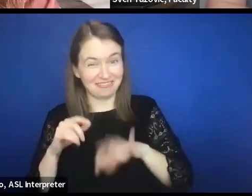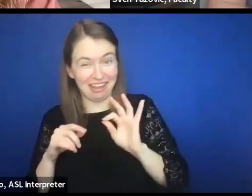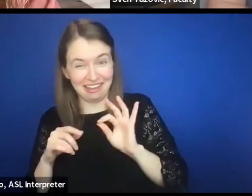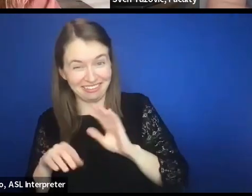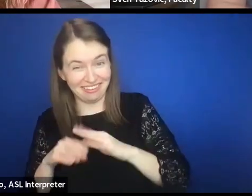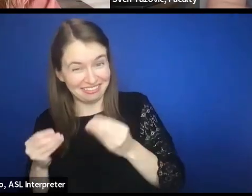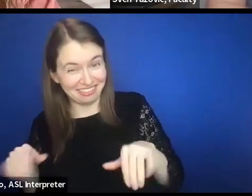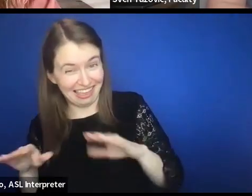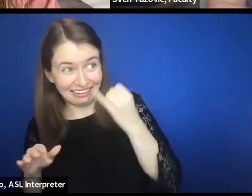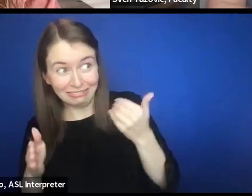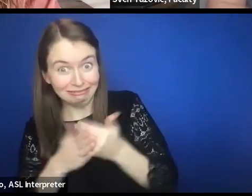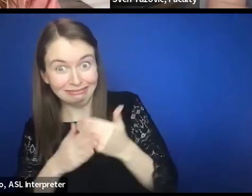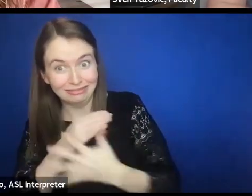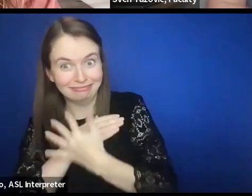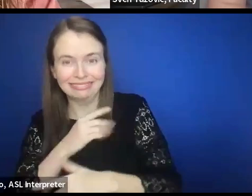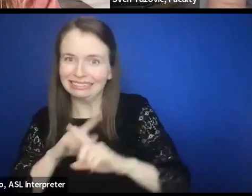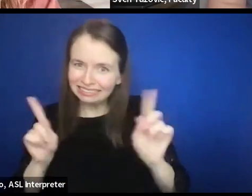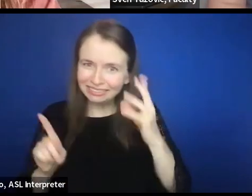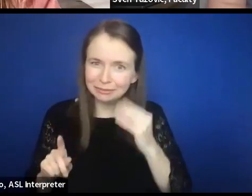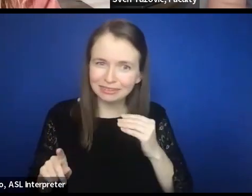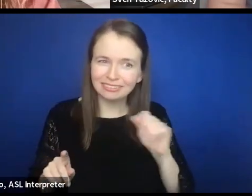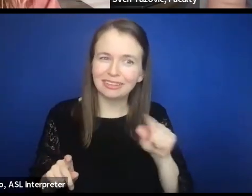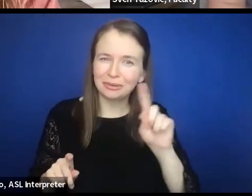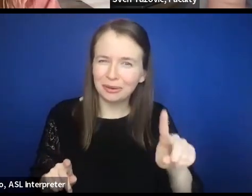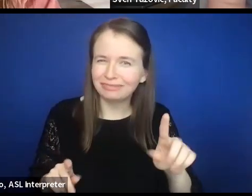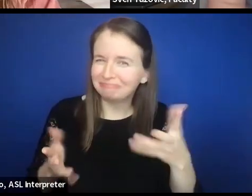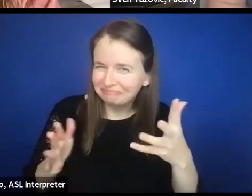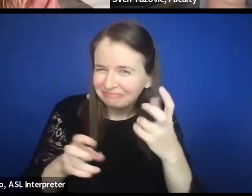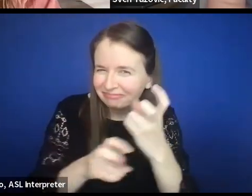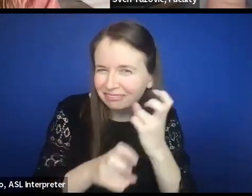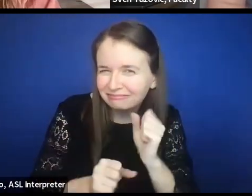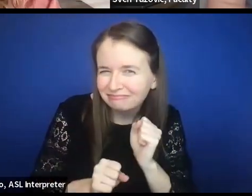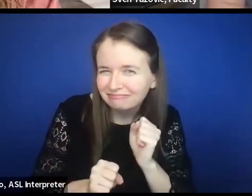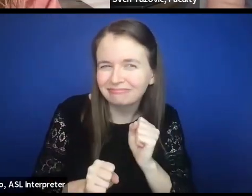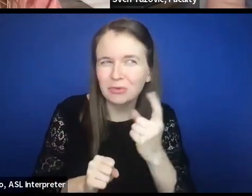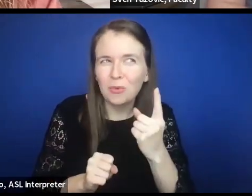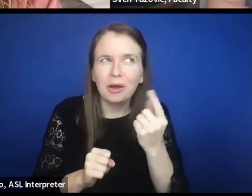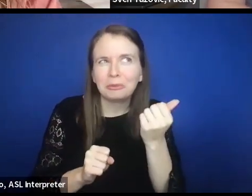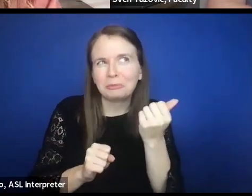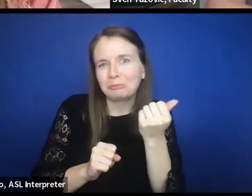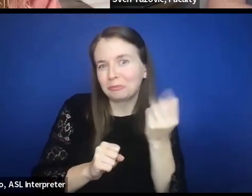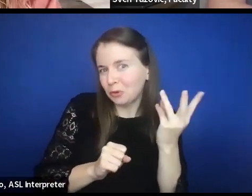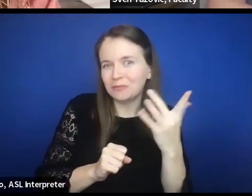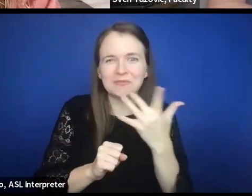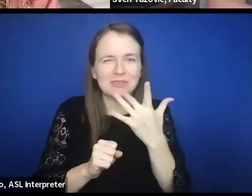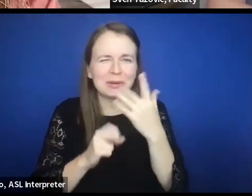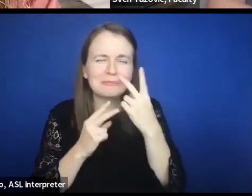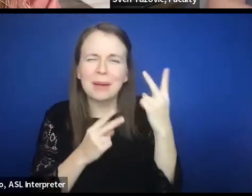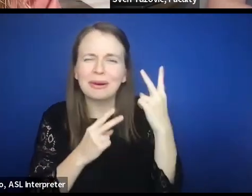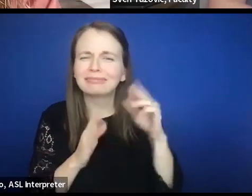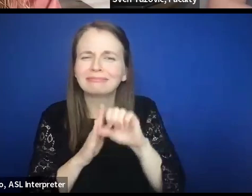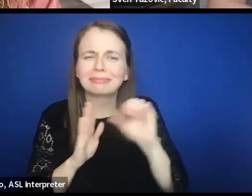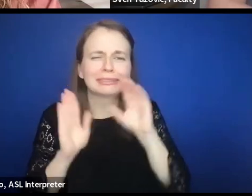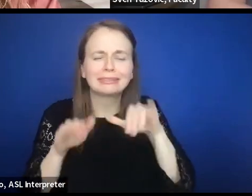sea. Thank you. Yes. For this. Yeah. Another question I know is a difficult one, but what's one or more of your favorite memories that you